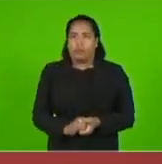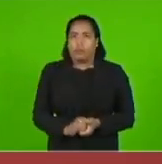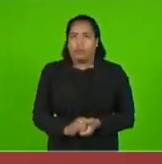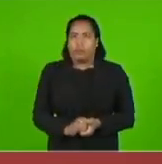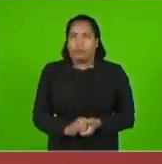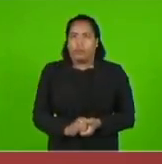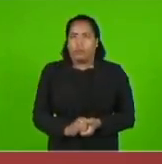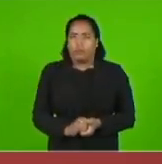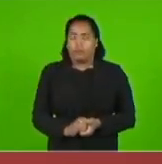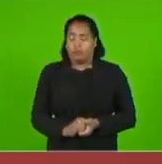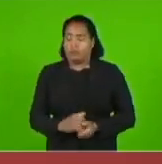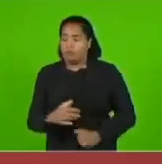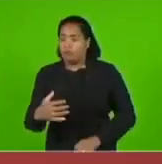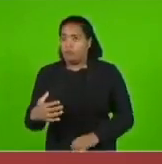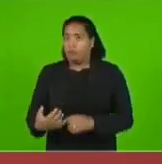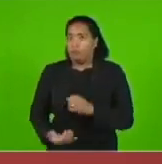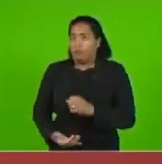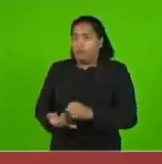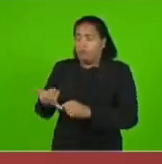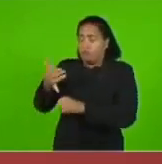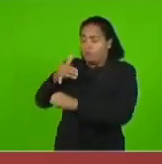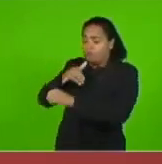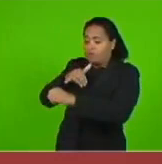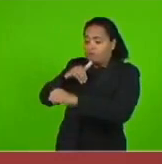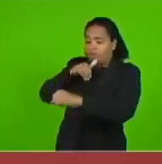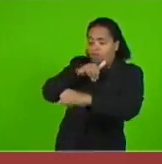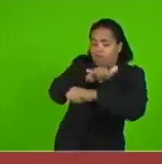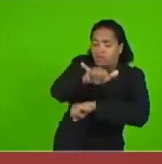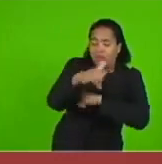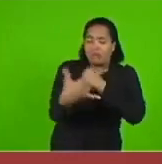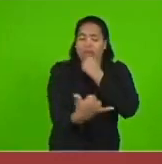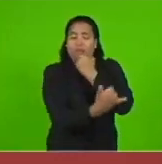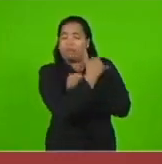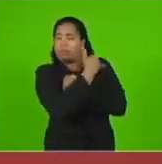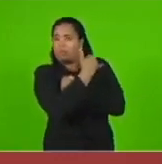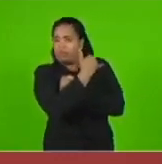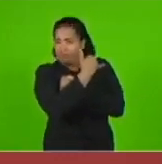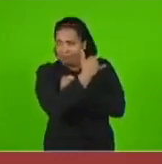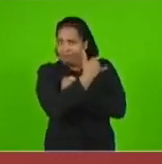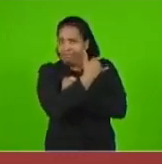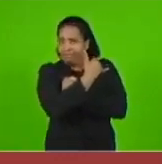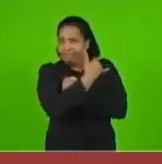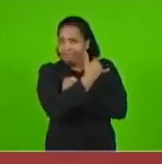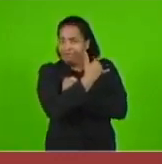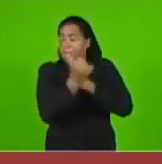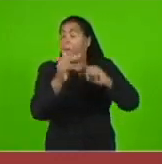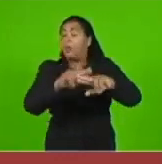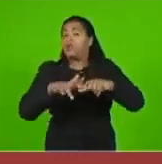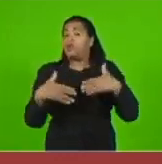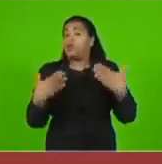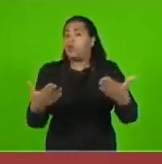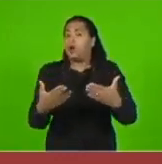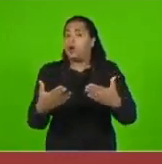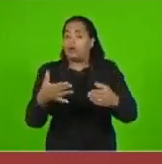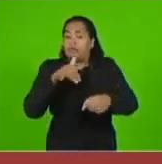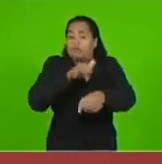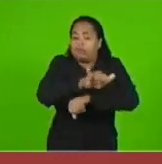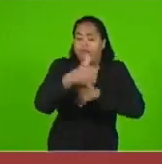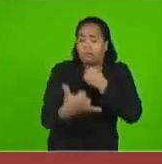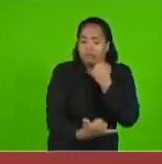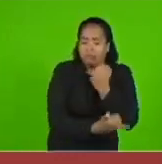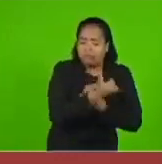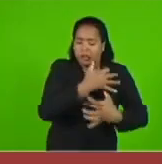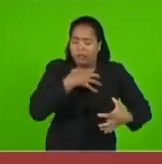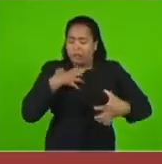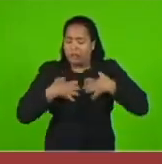betray what Jesus said. They will betray one another, and because it was multiplied,